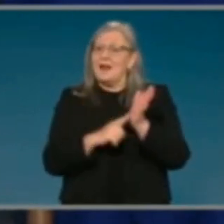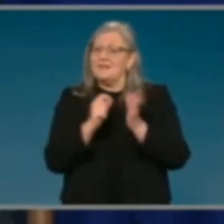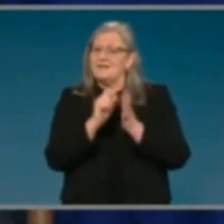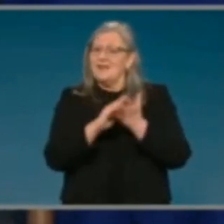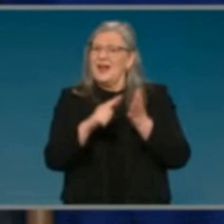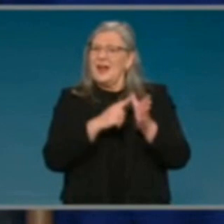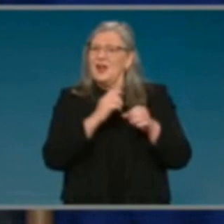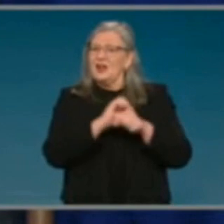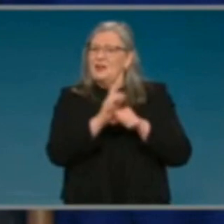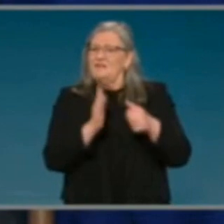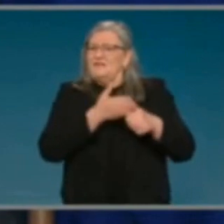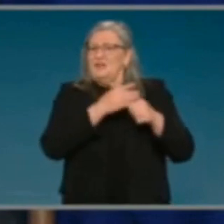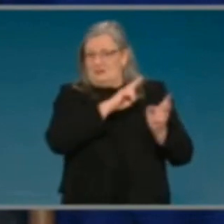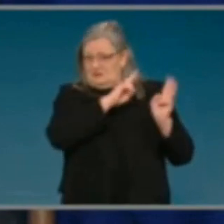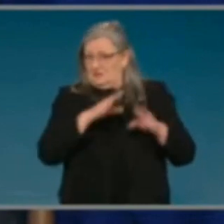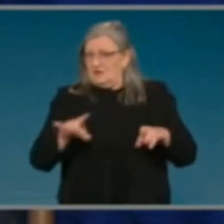last year in